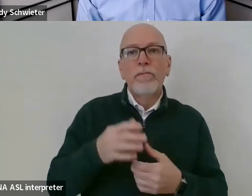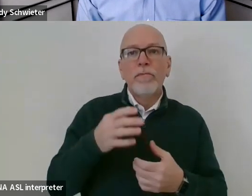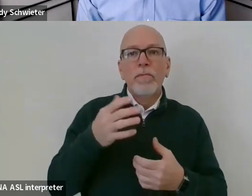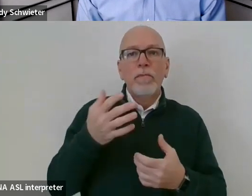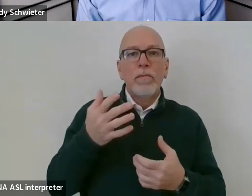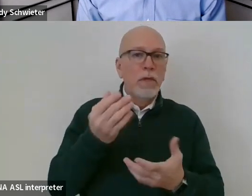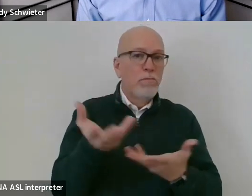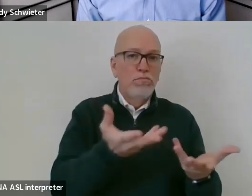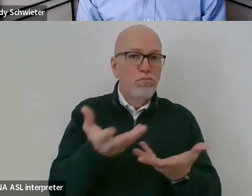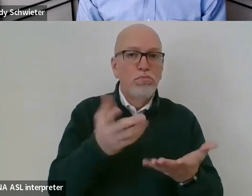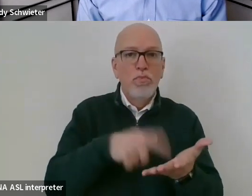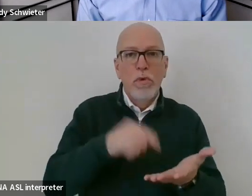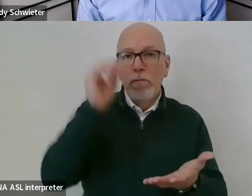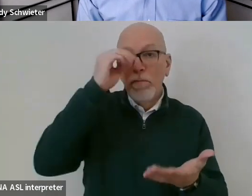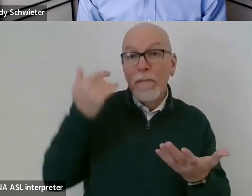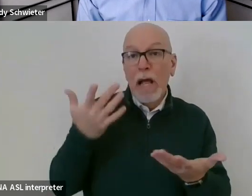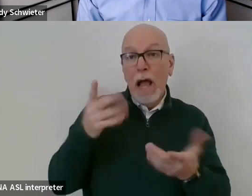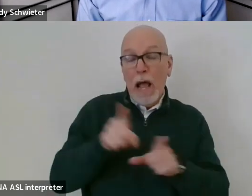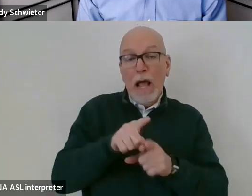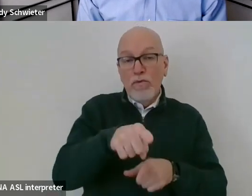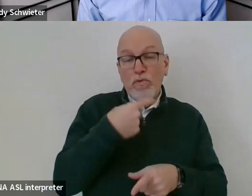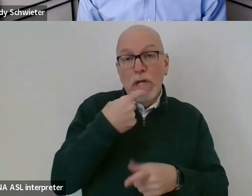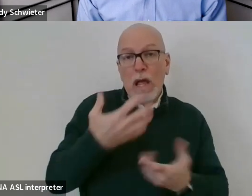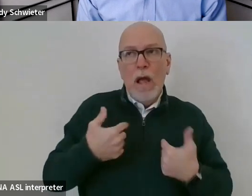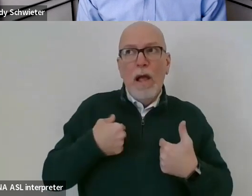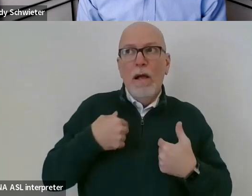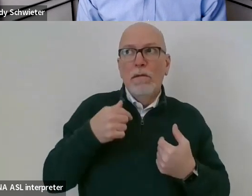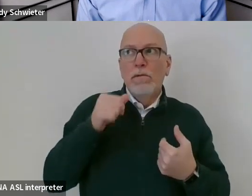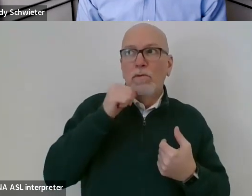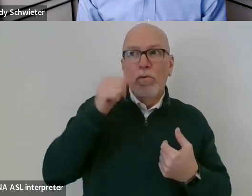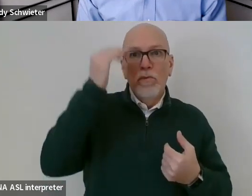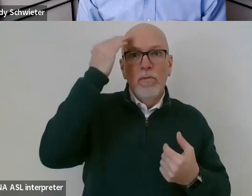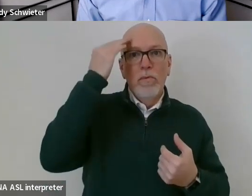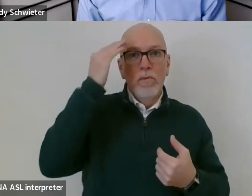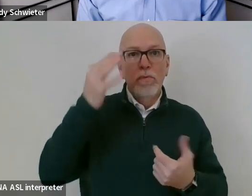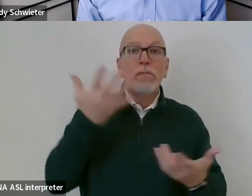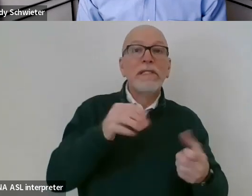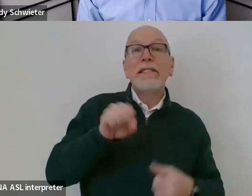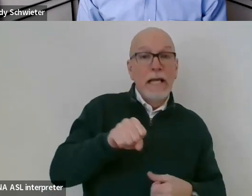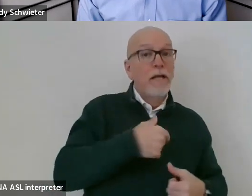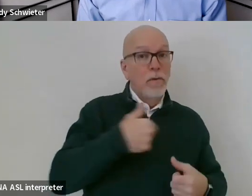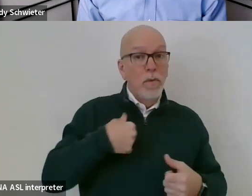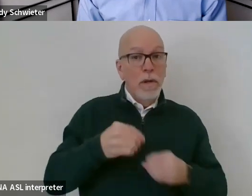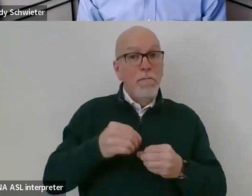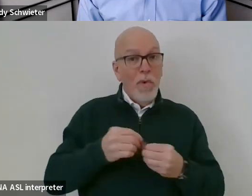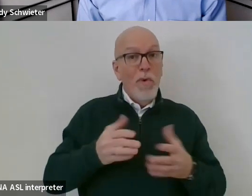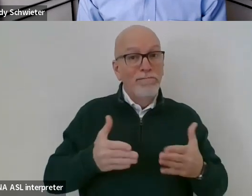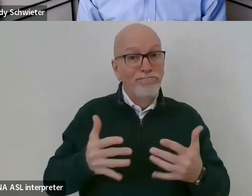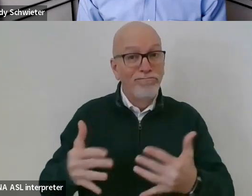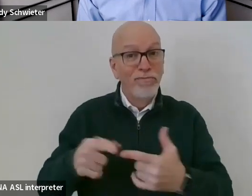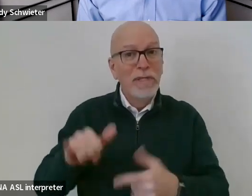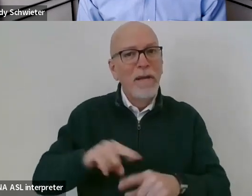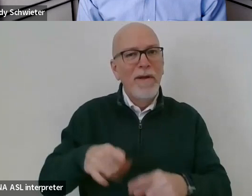chime in at that, because I don't, as you say, I don't know that we're moving toward that, but it's a